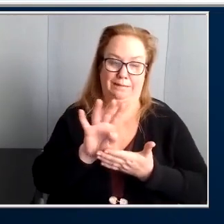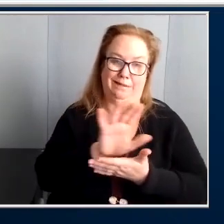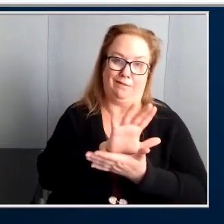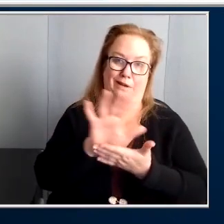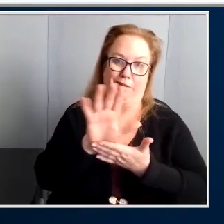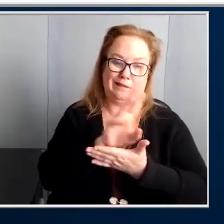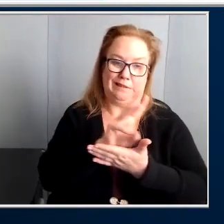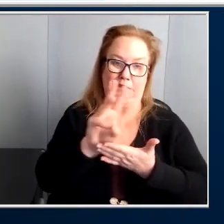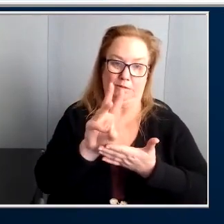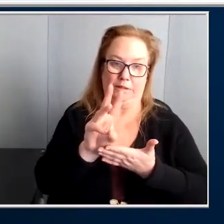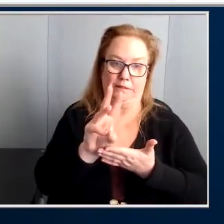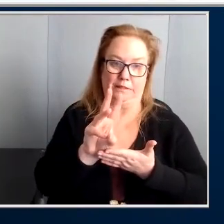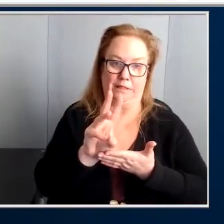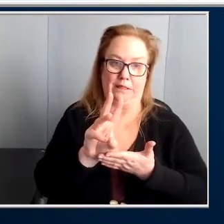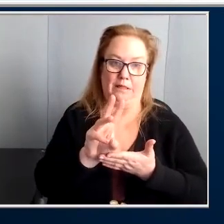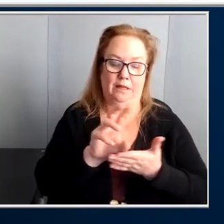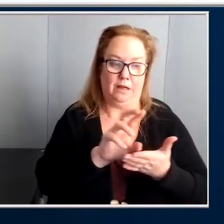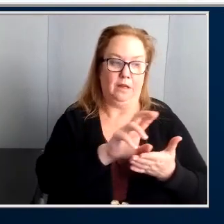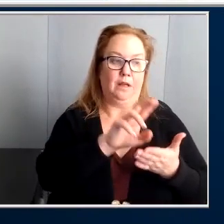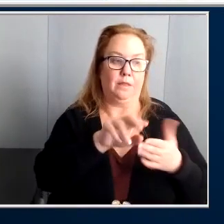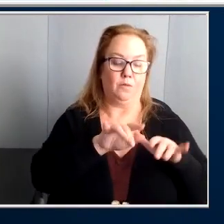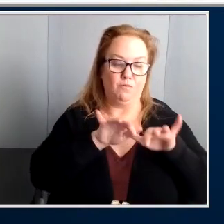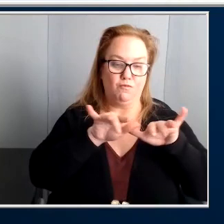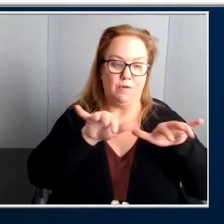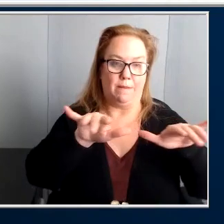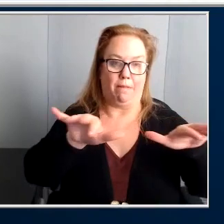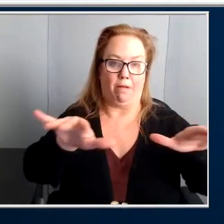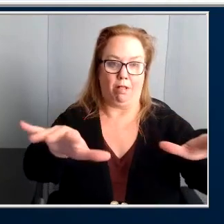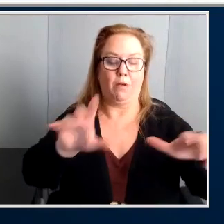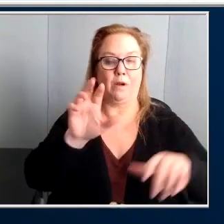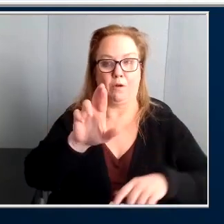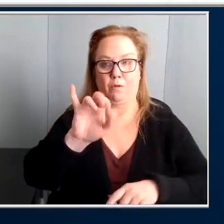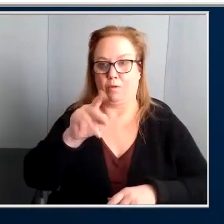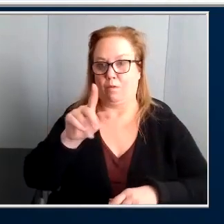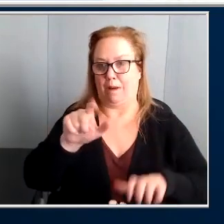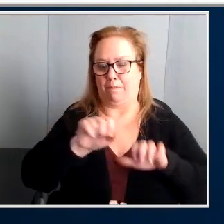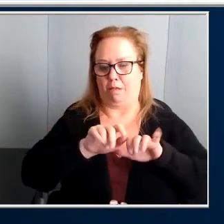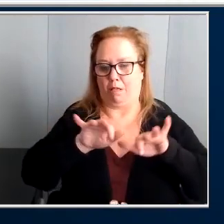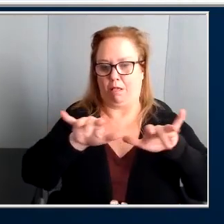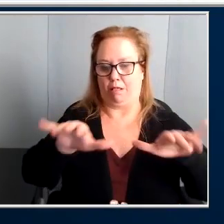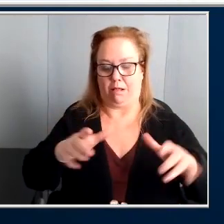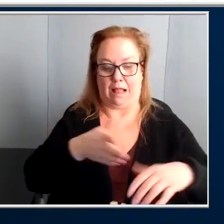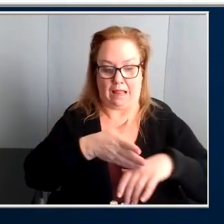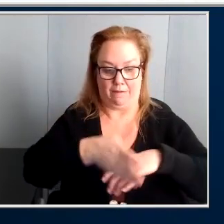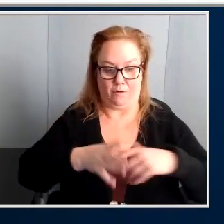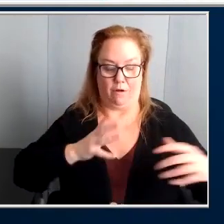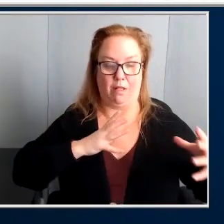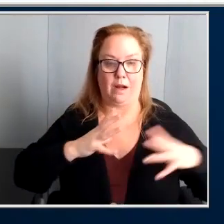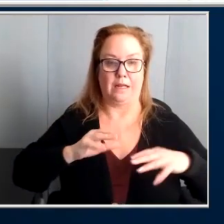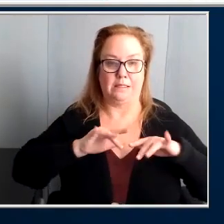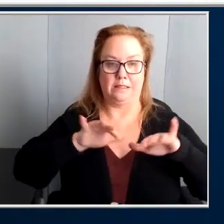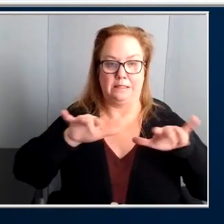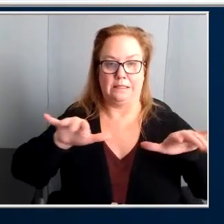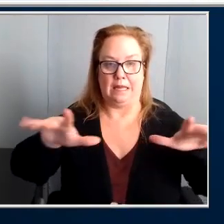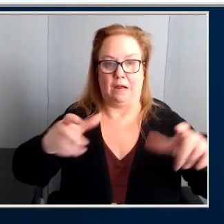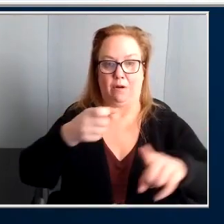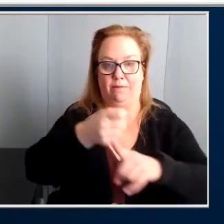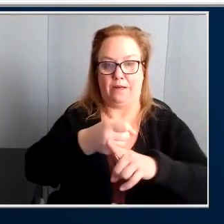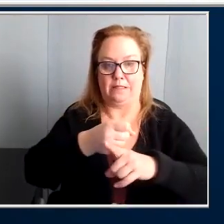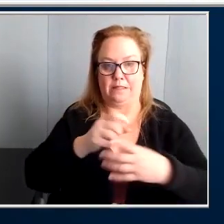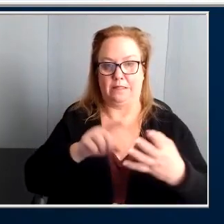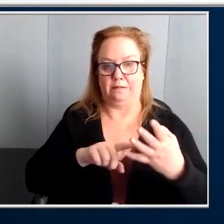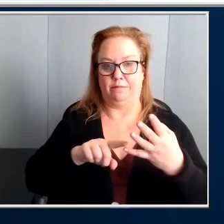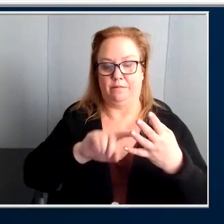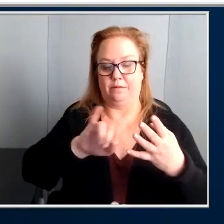that'll be the outcome and the ripple effect. We've known that the ripple effect is real after holidays. We'll see how things go here at the end of January and